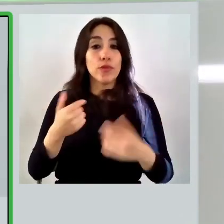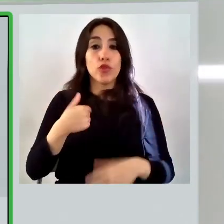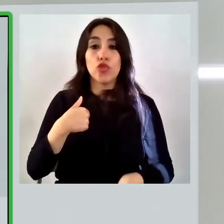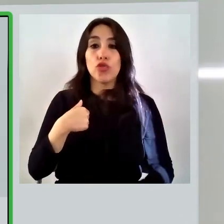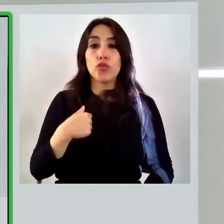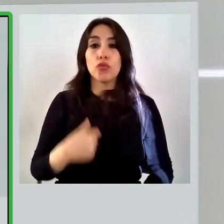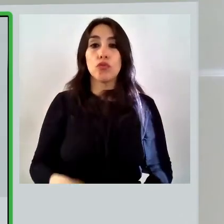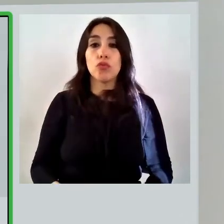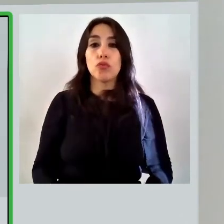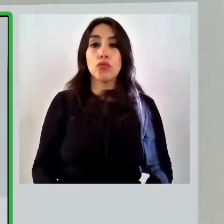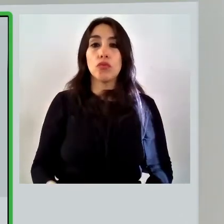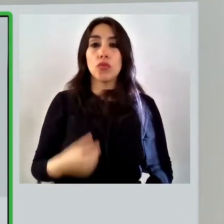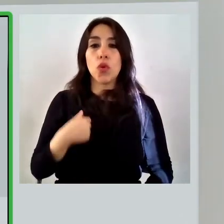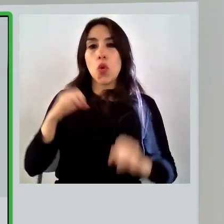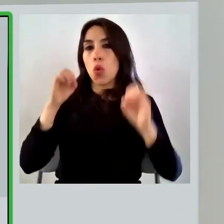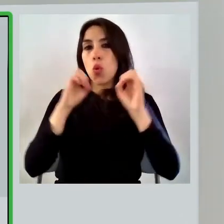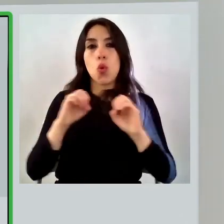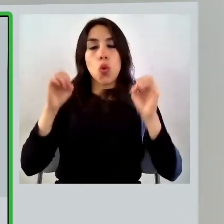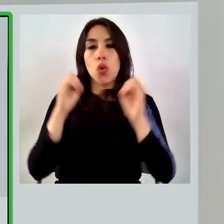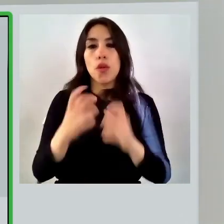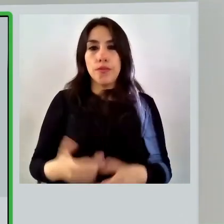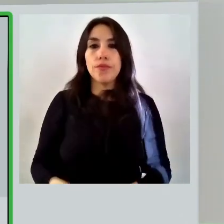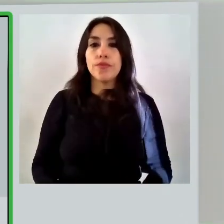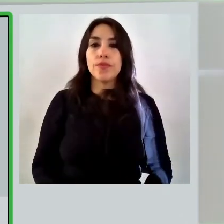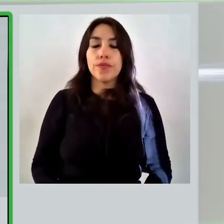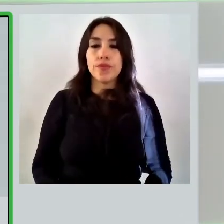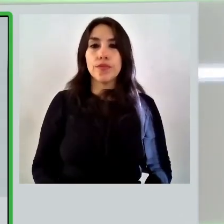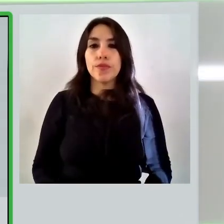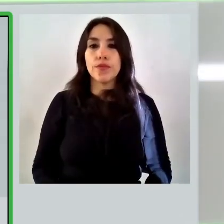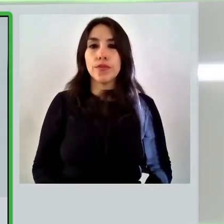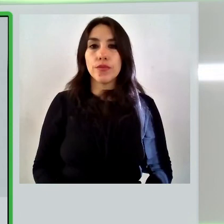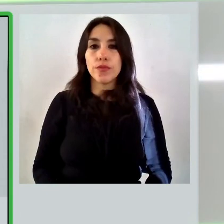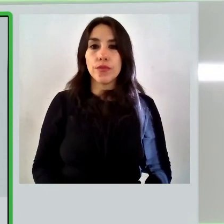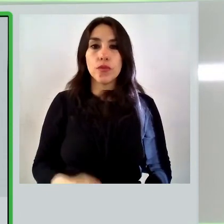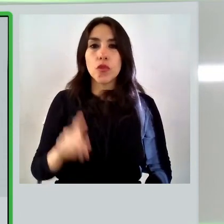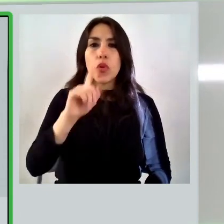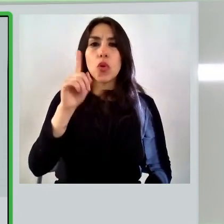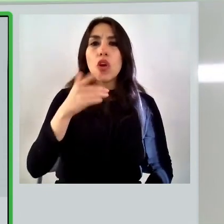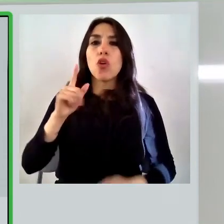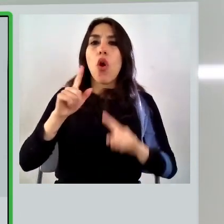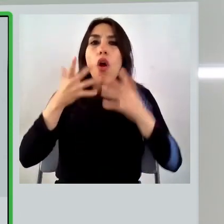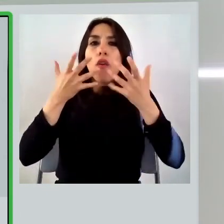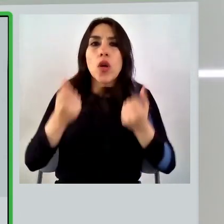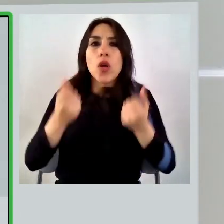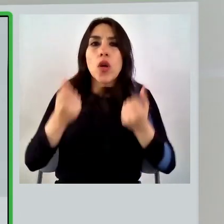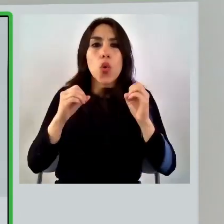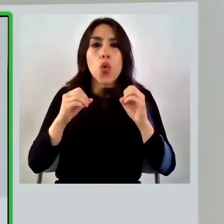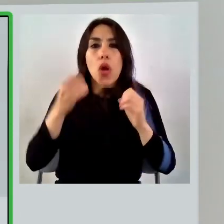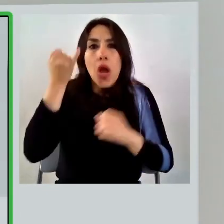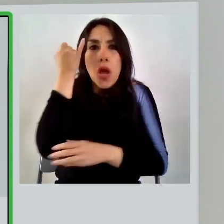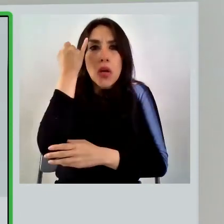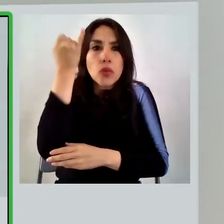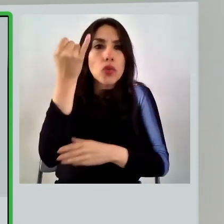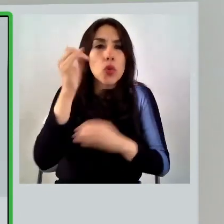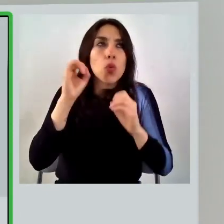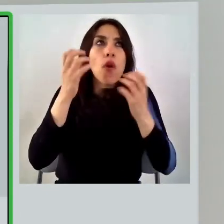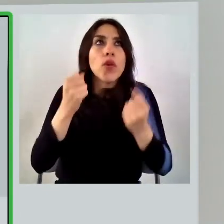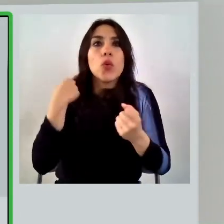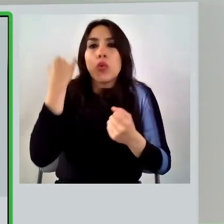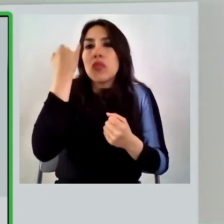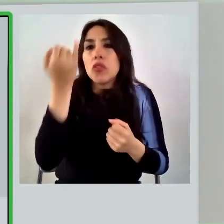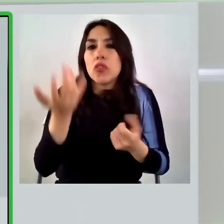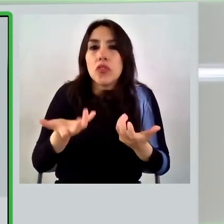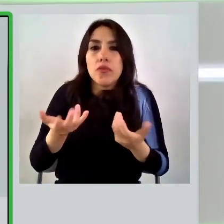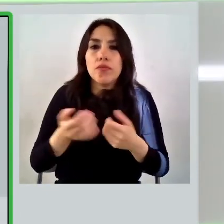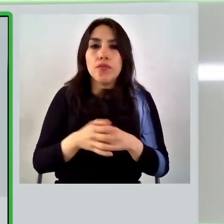being hit by a drunk driver. He shared this openly as we got deeper into the conversation, and I learned